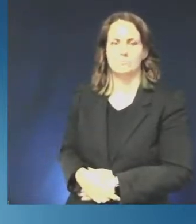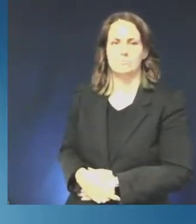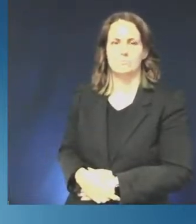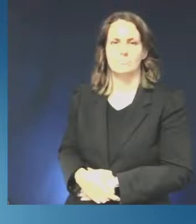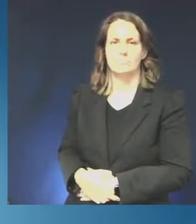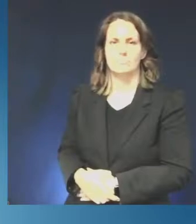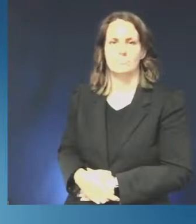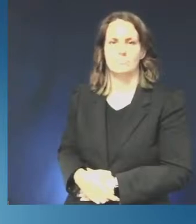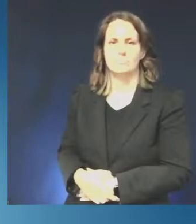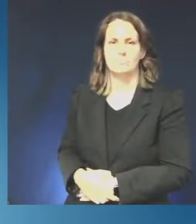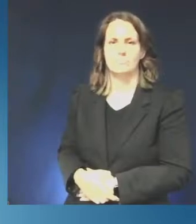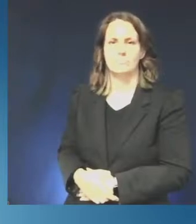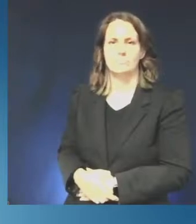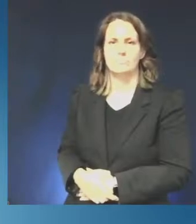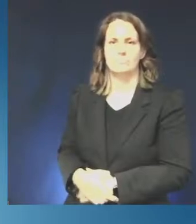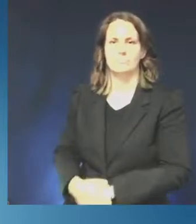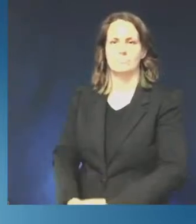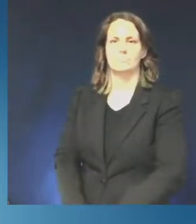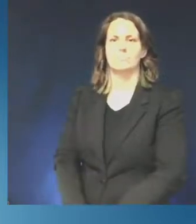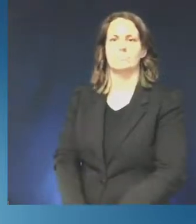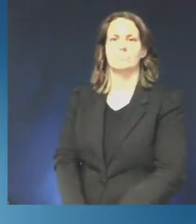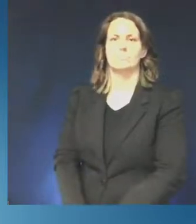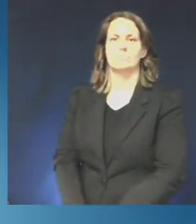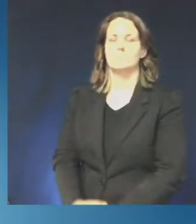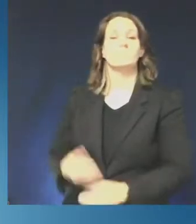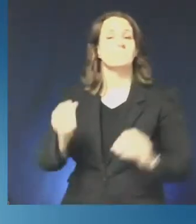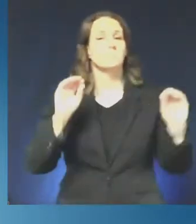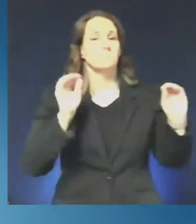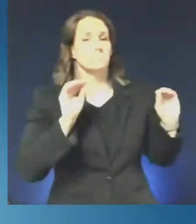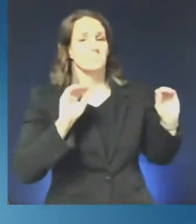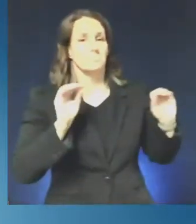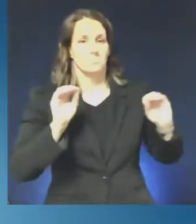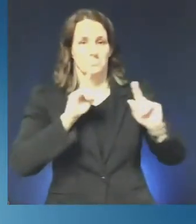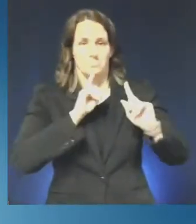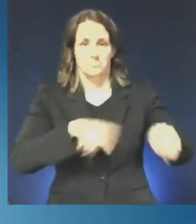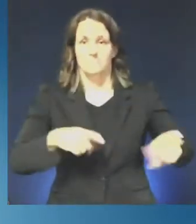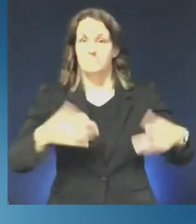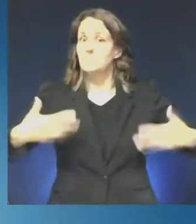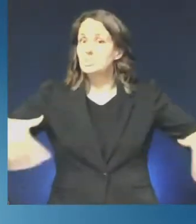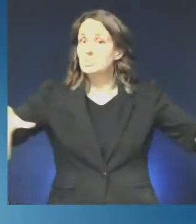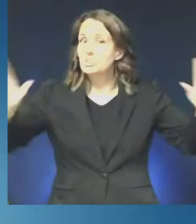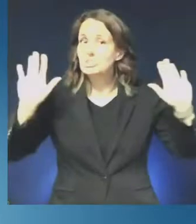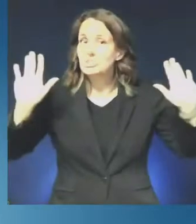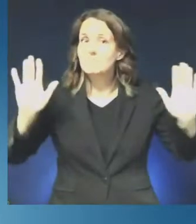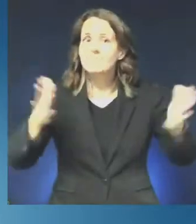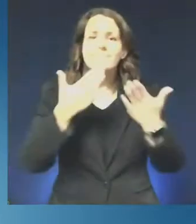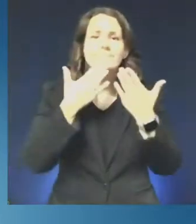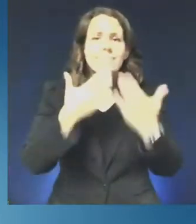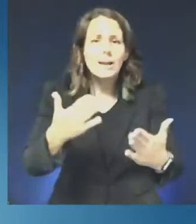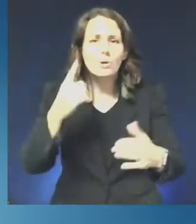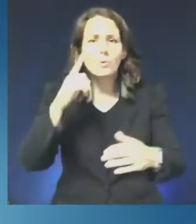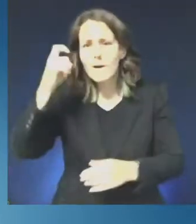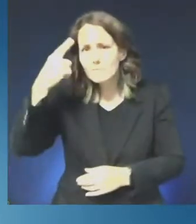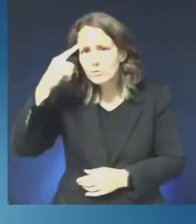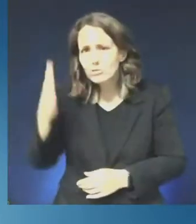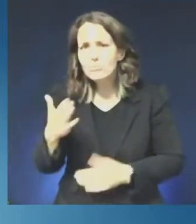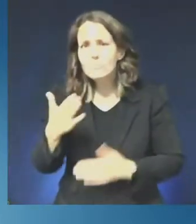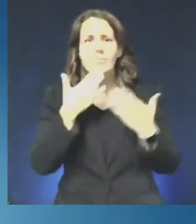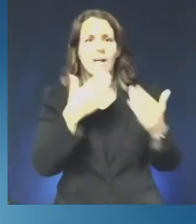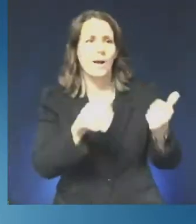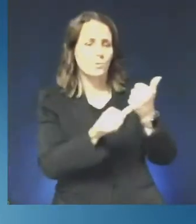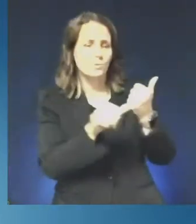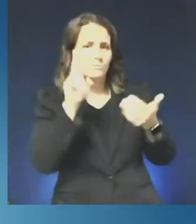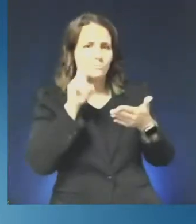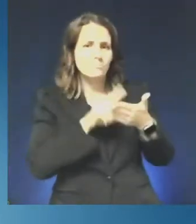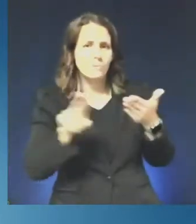All right, and with that, that concludes today's briefing. Thank you to Governor Evers, Deputy Secretary Julie Willems Van Dijk, Dr. Westergaard,